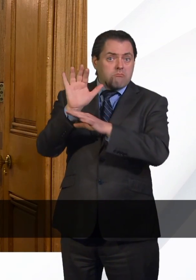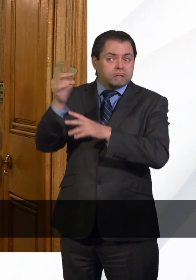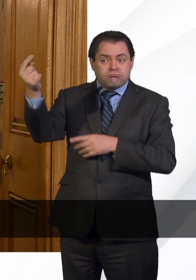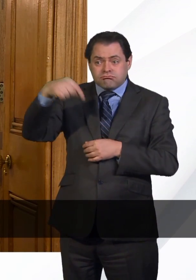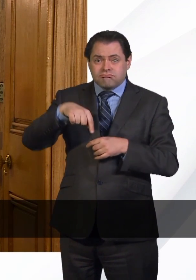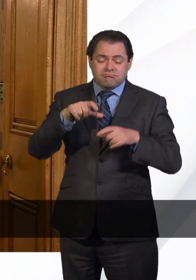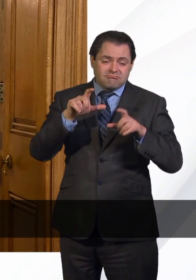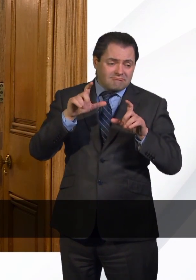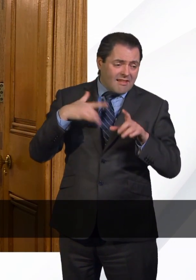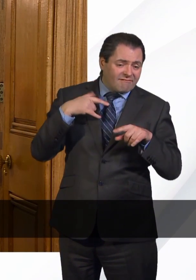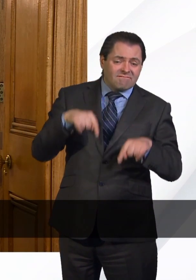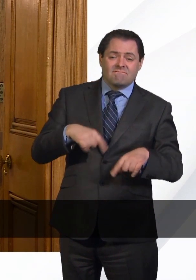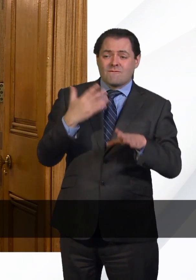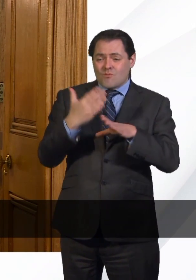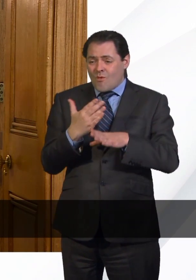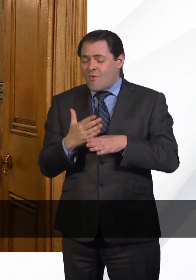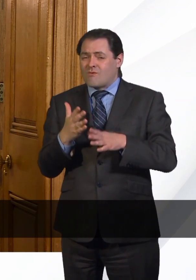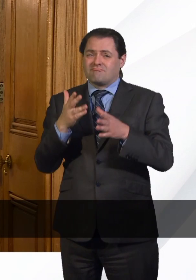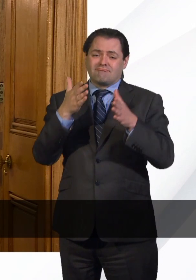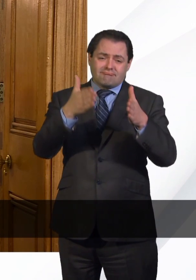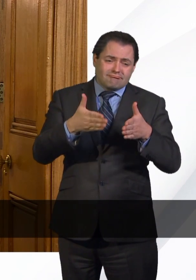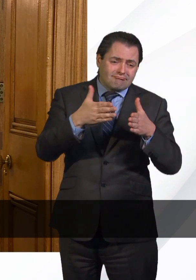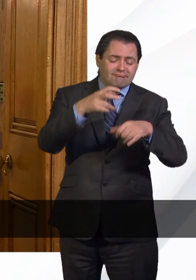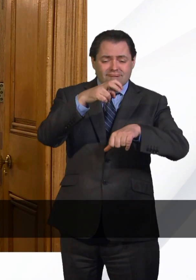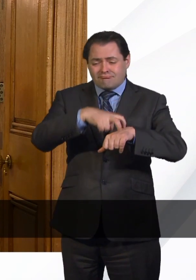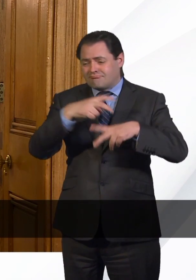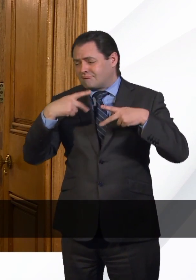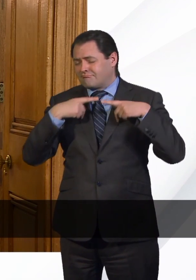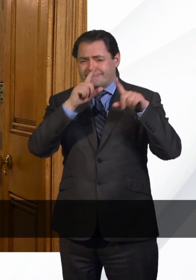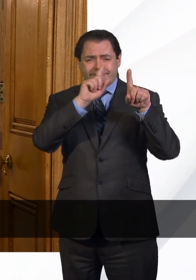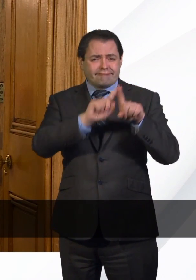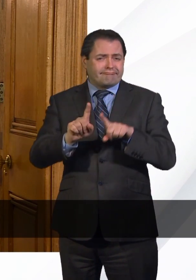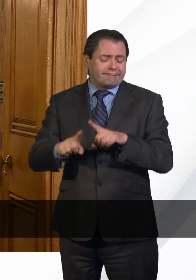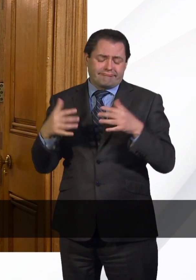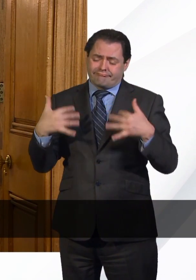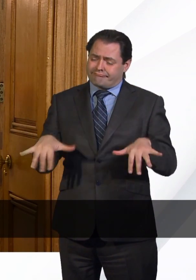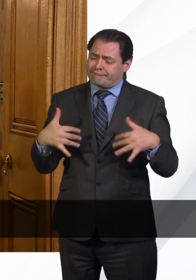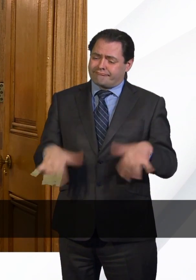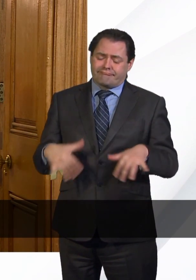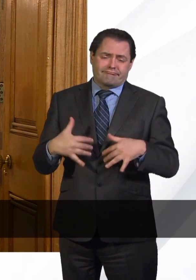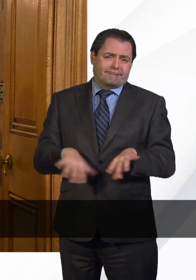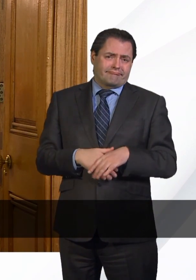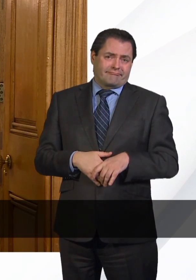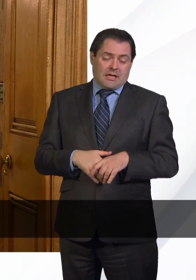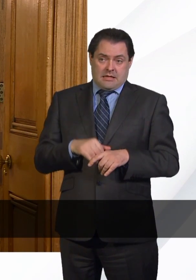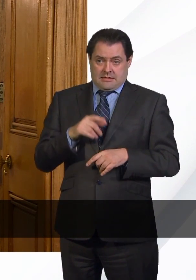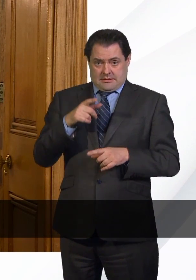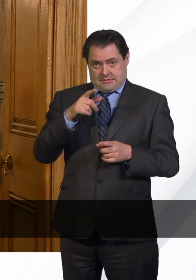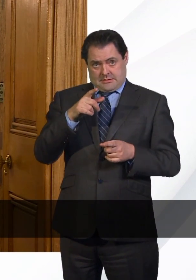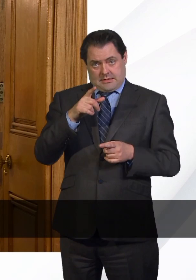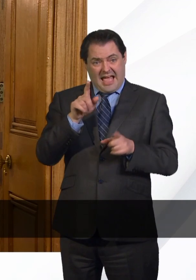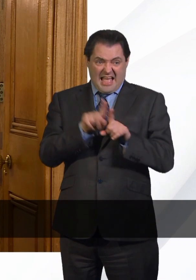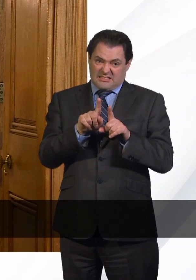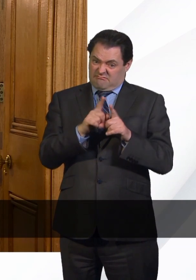country to give their lives working in the NHS, and disproportionately employs